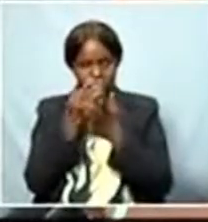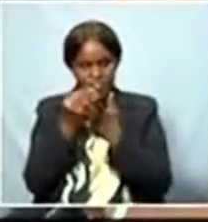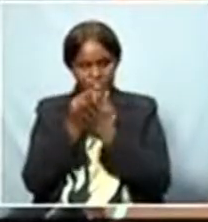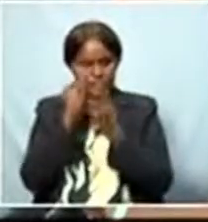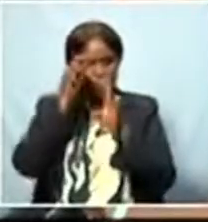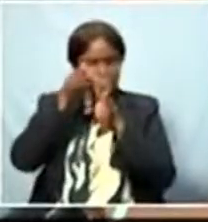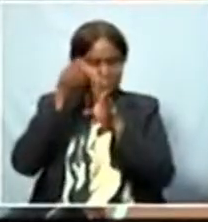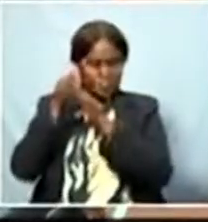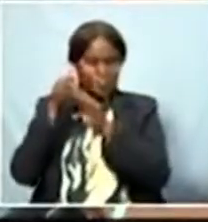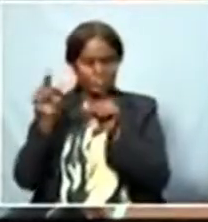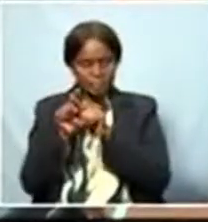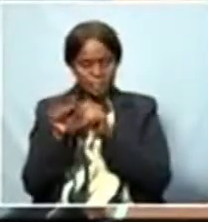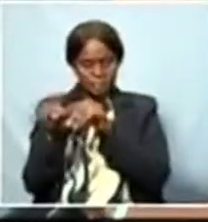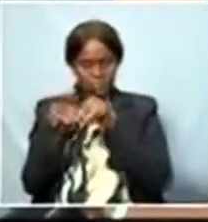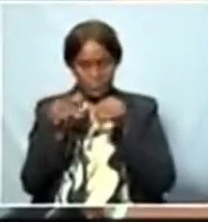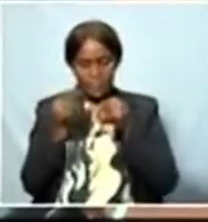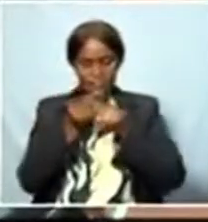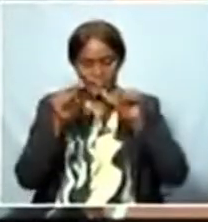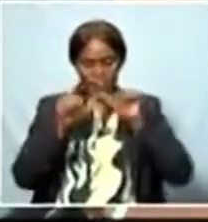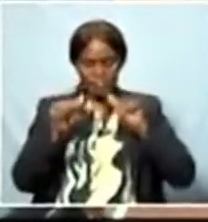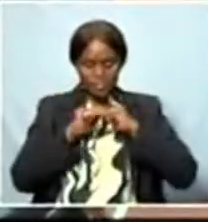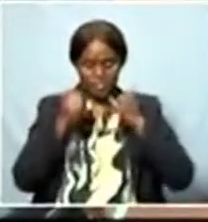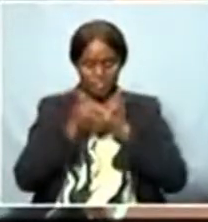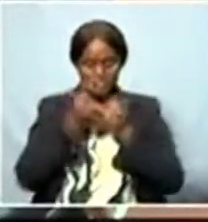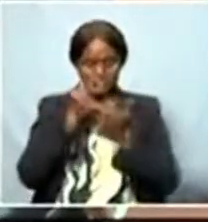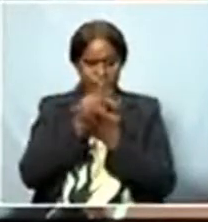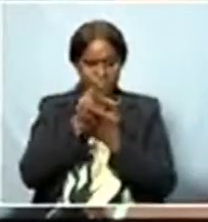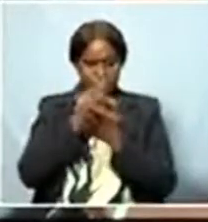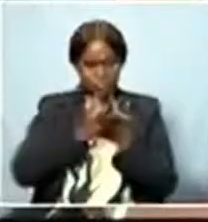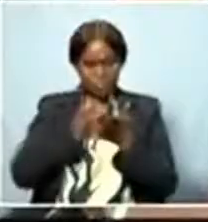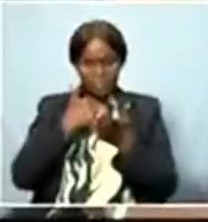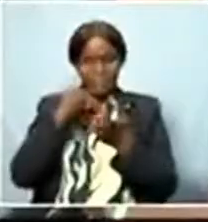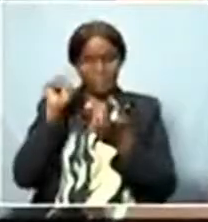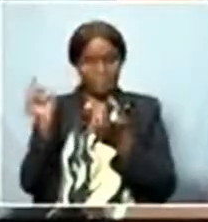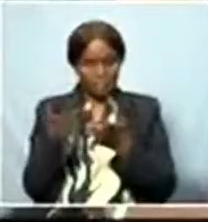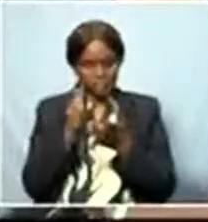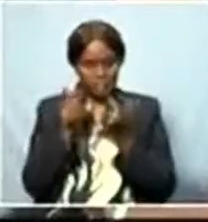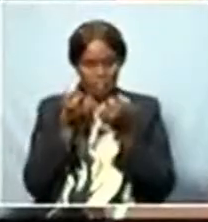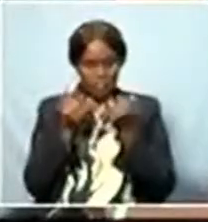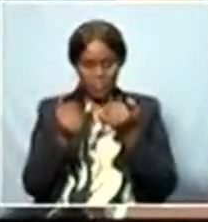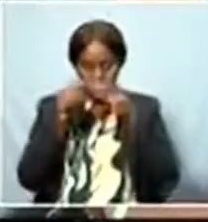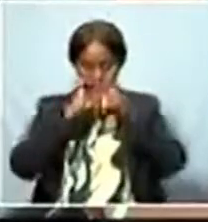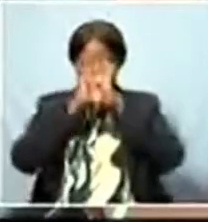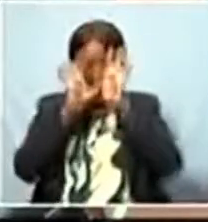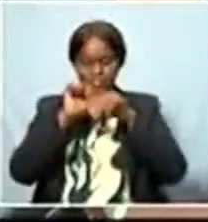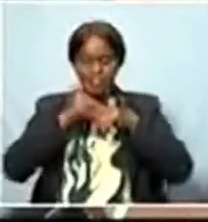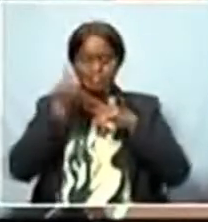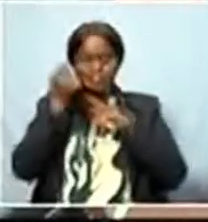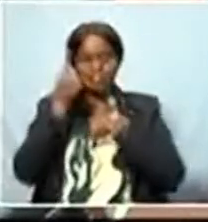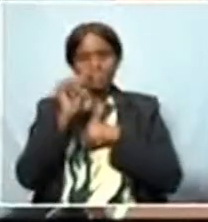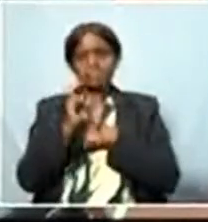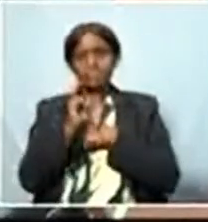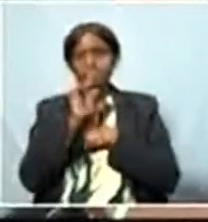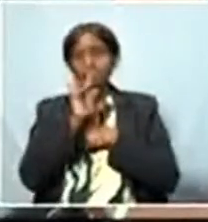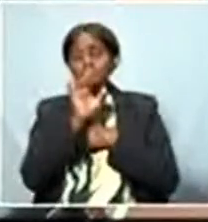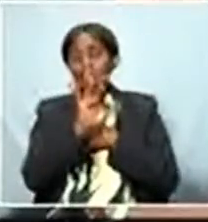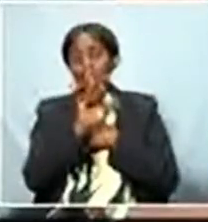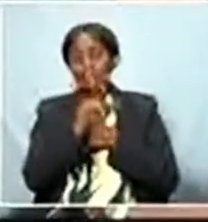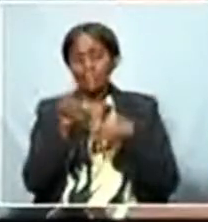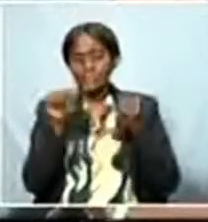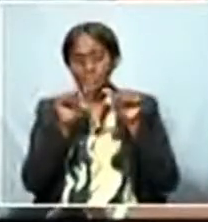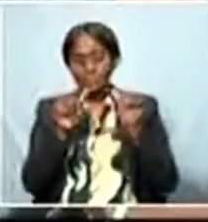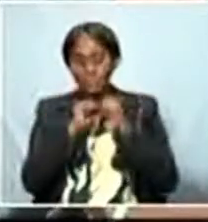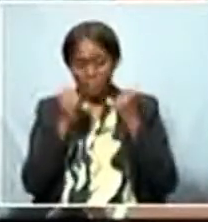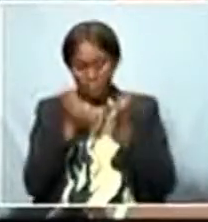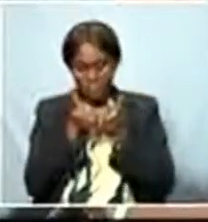directly and away from Auditor General's office. So we had always wanted clarification. Our understanding was that yes, Attorney General